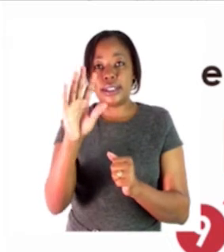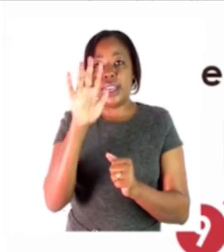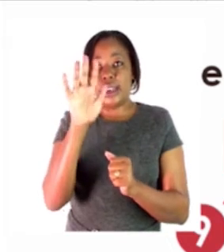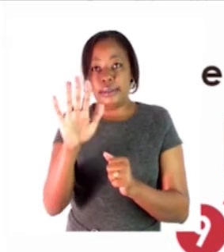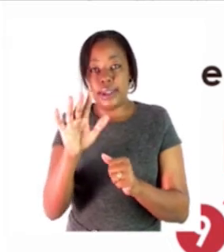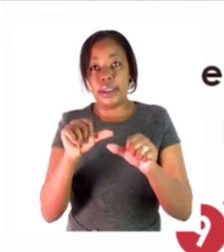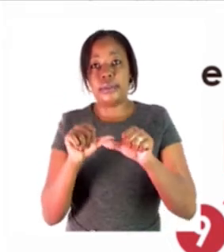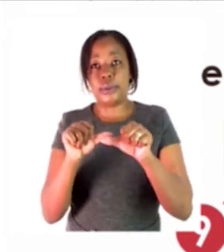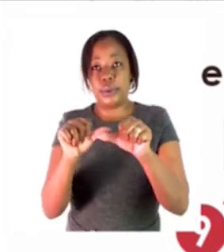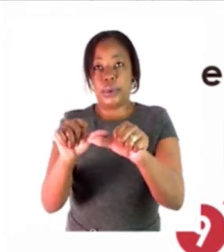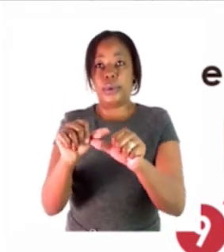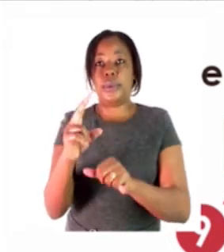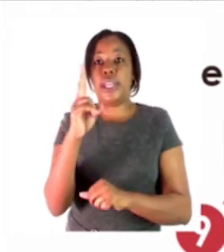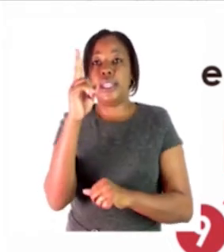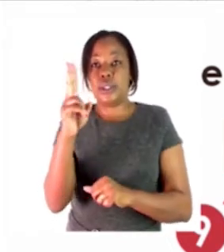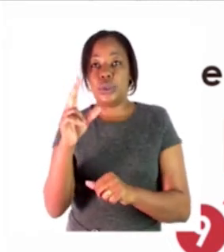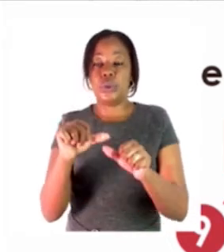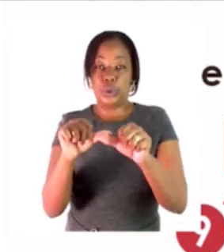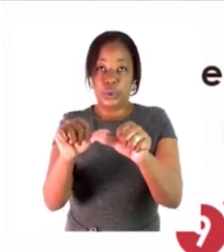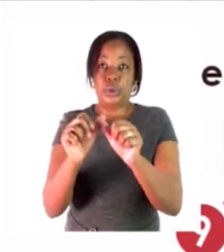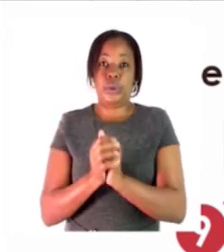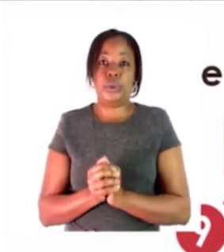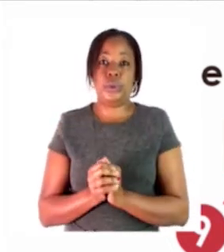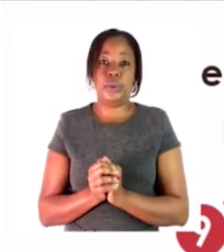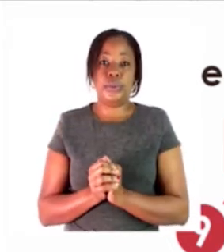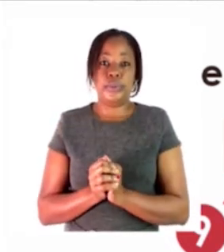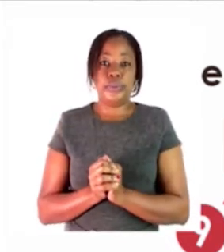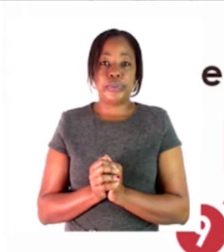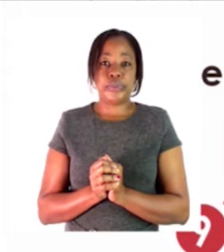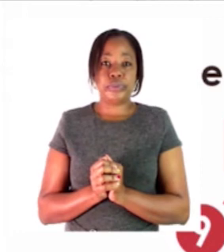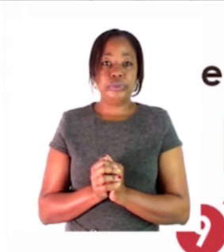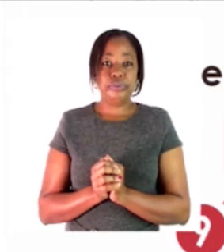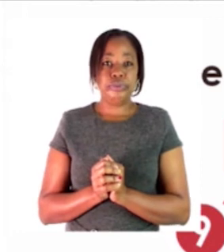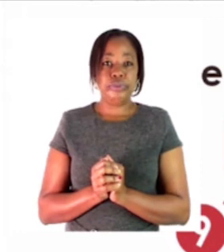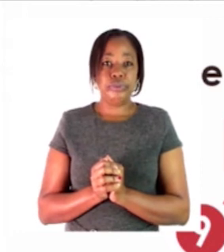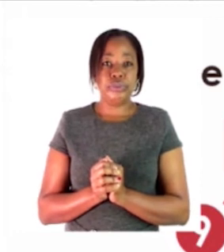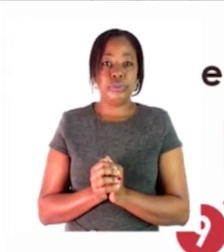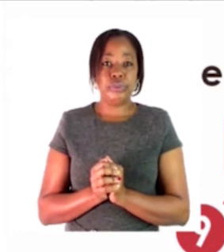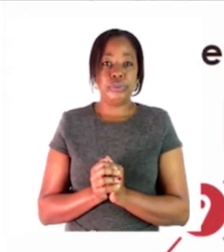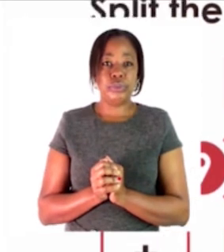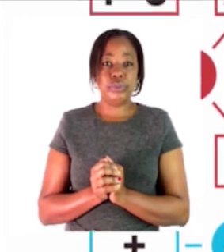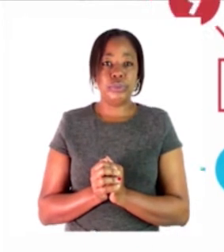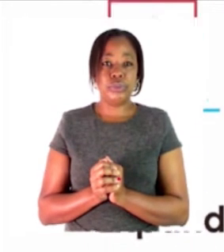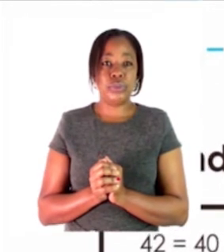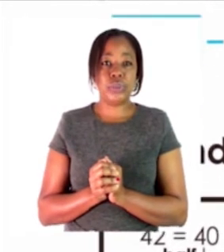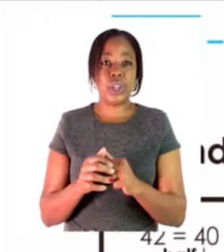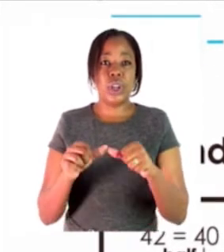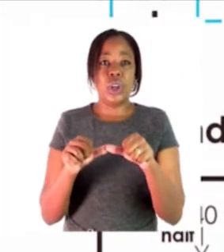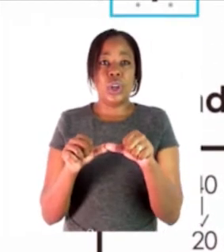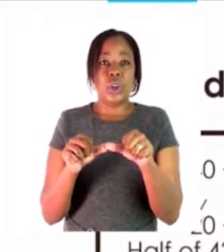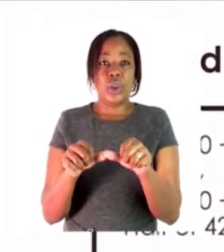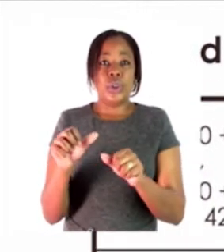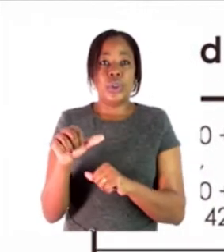way that we got the first one. All right. Now we will continue with the third exercise on the same